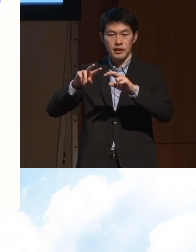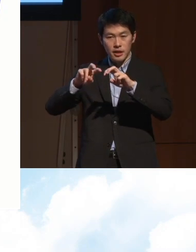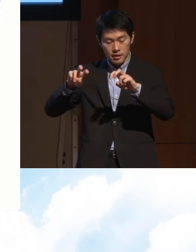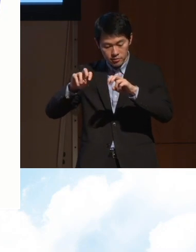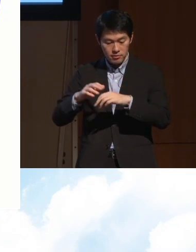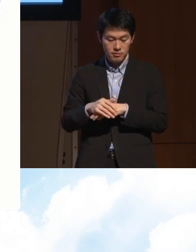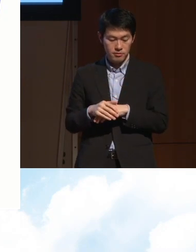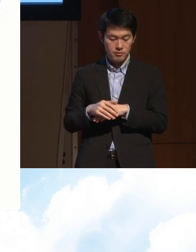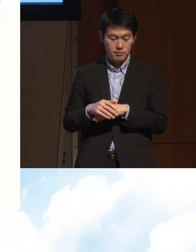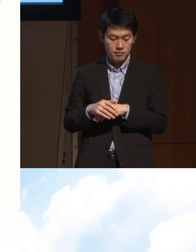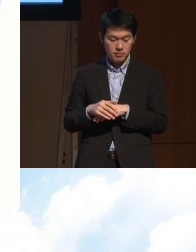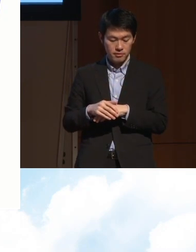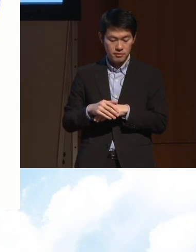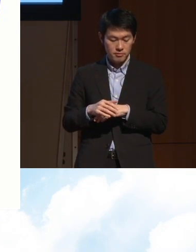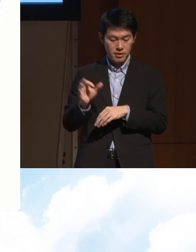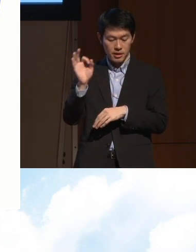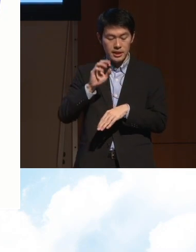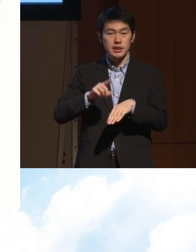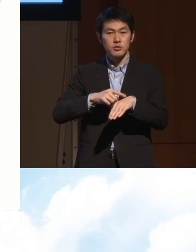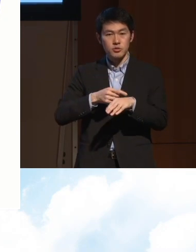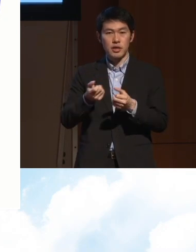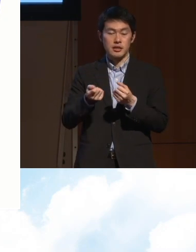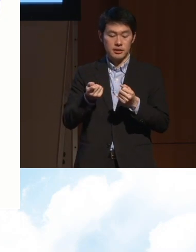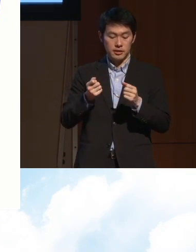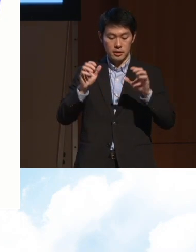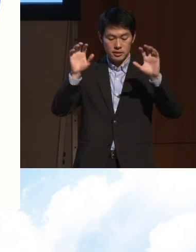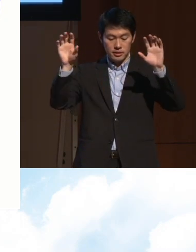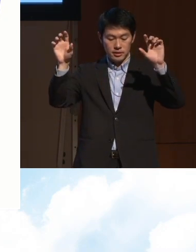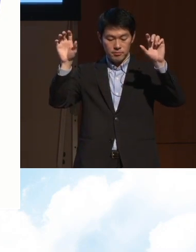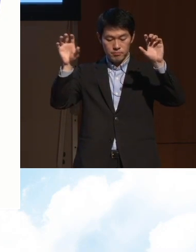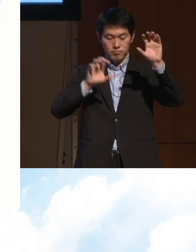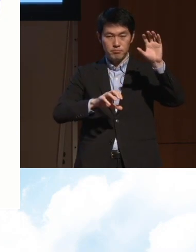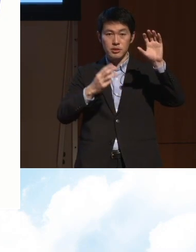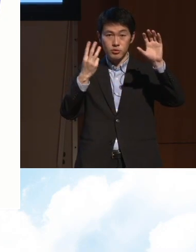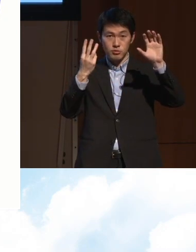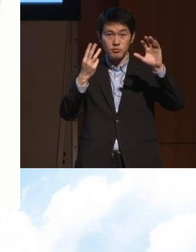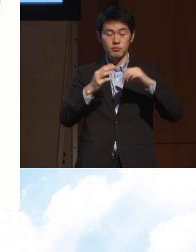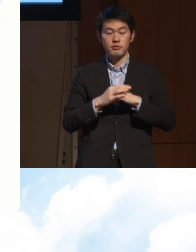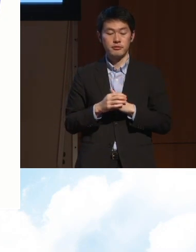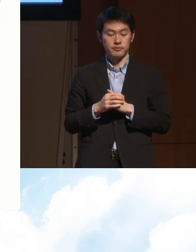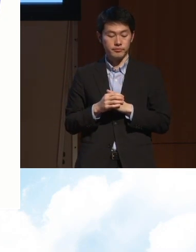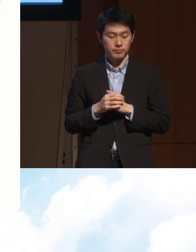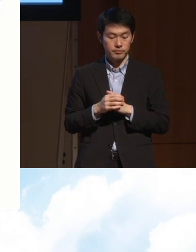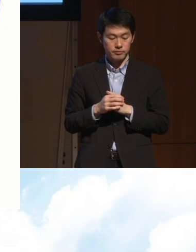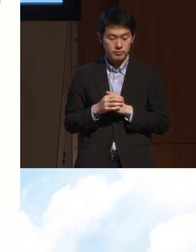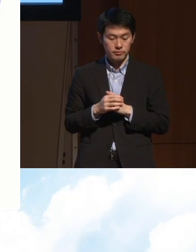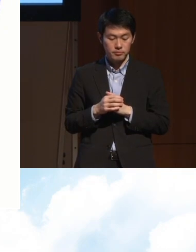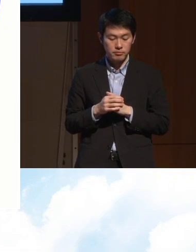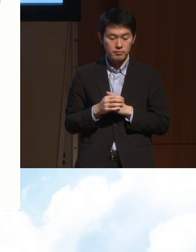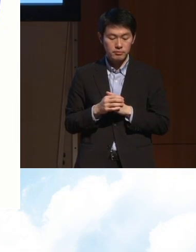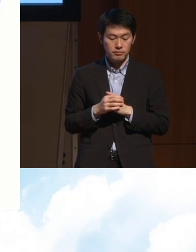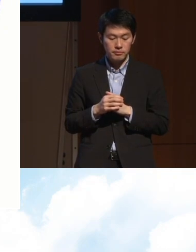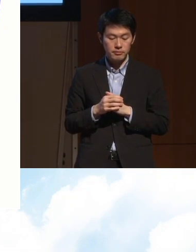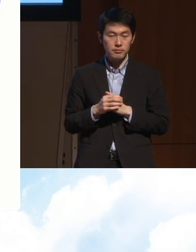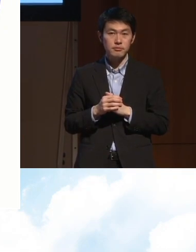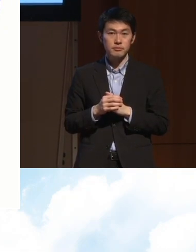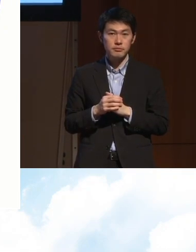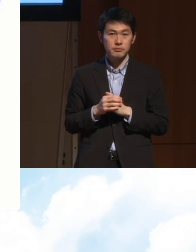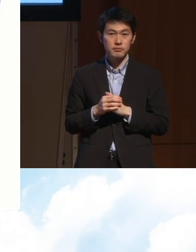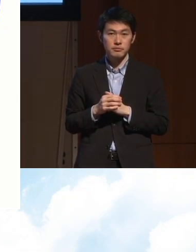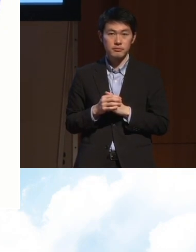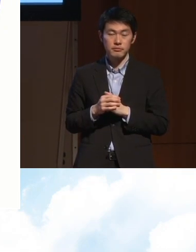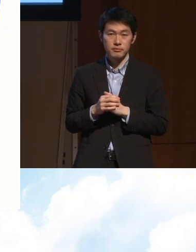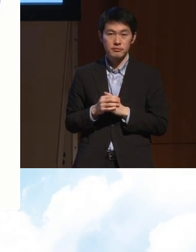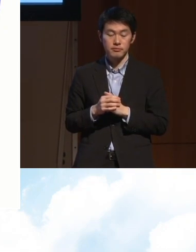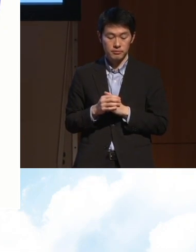health research and drug vaccine development and quality